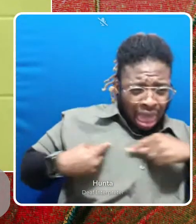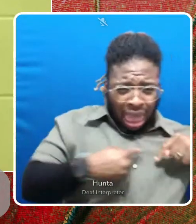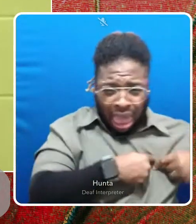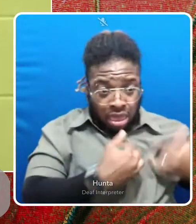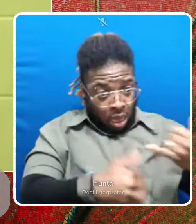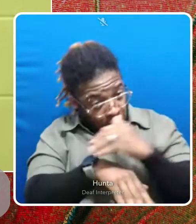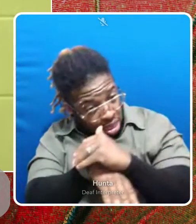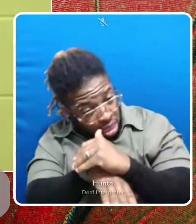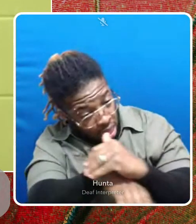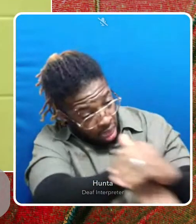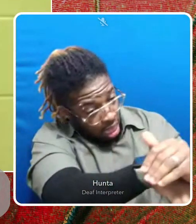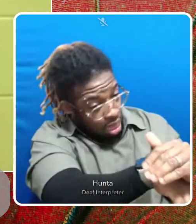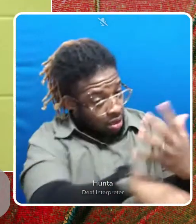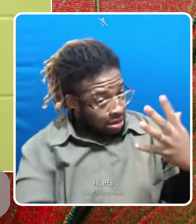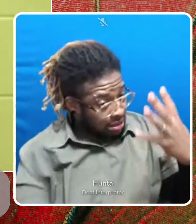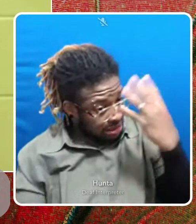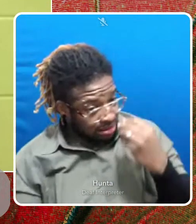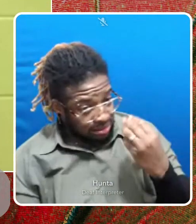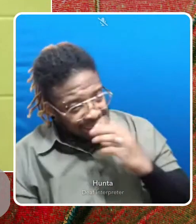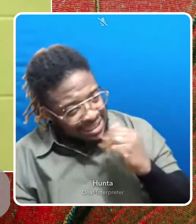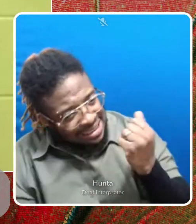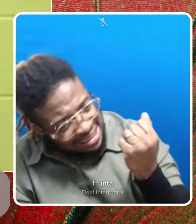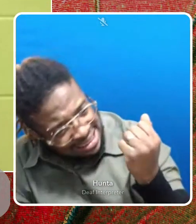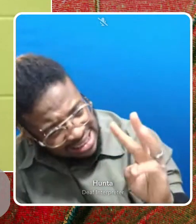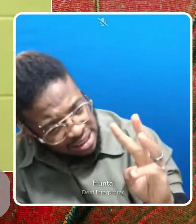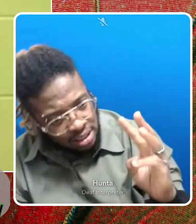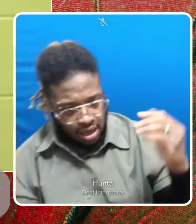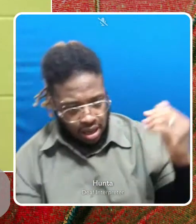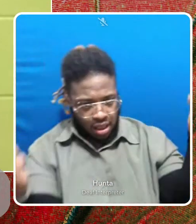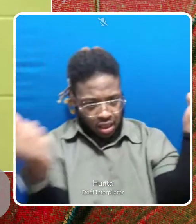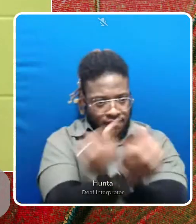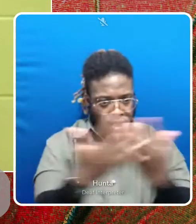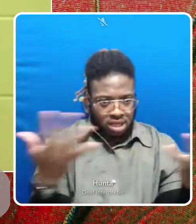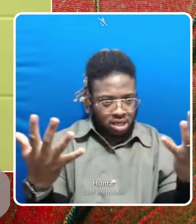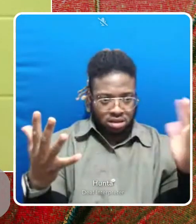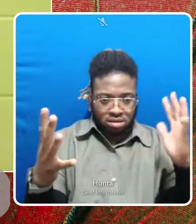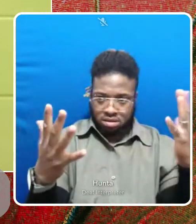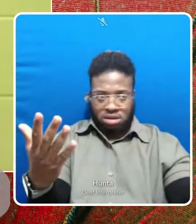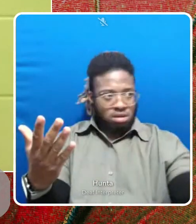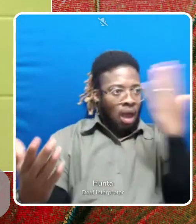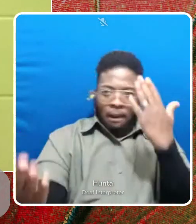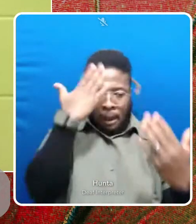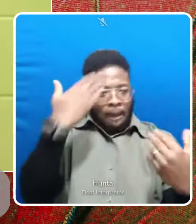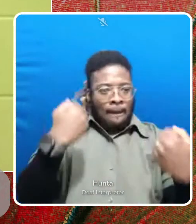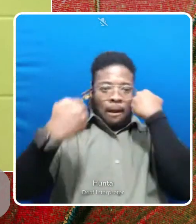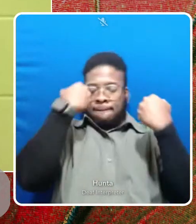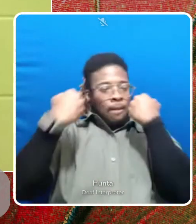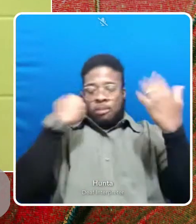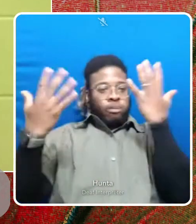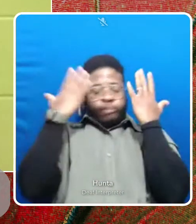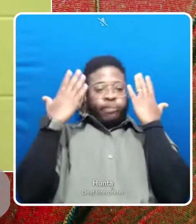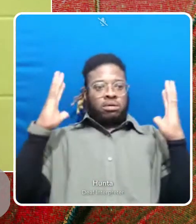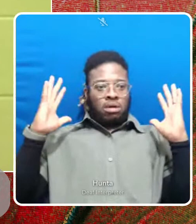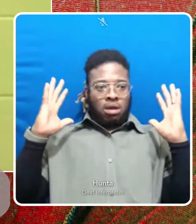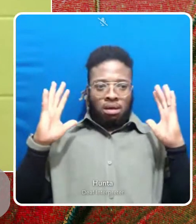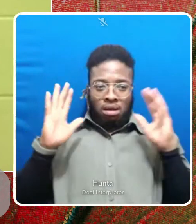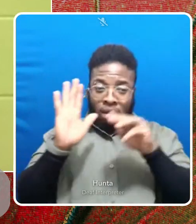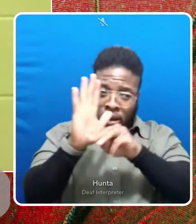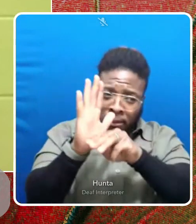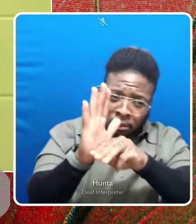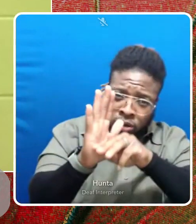amplified. And I mean, there's this forest of falsified maturity shooting up inside of me, and it's getting really hard to breathe trapped in all this